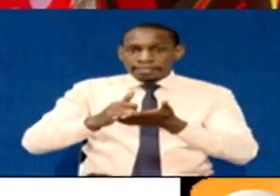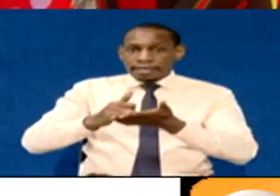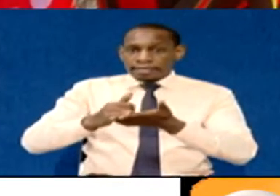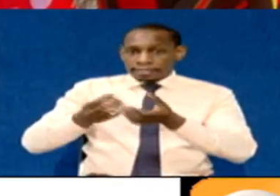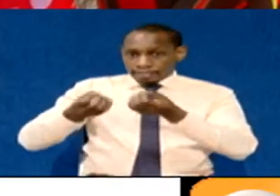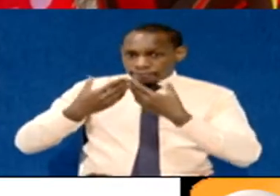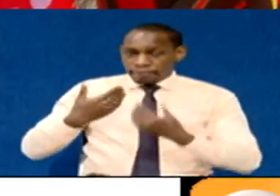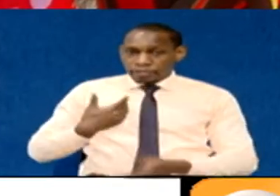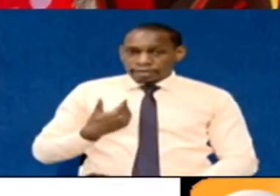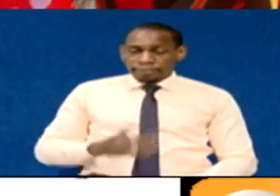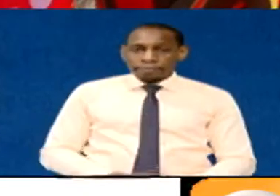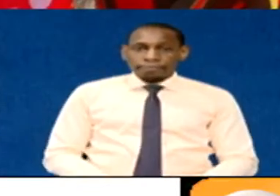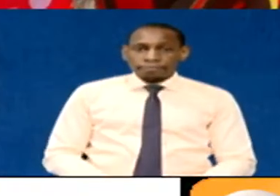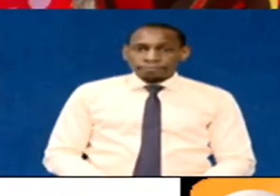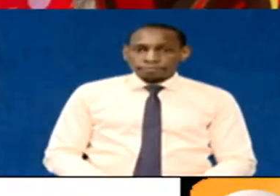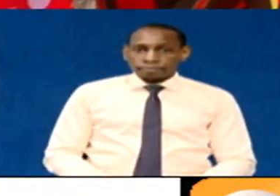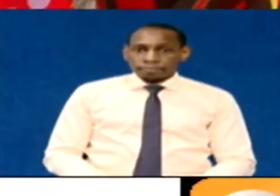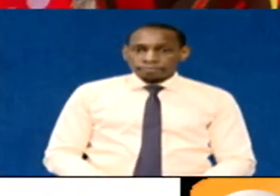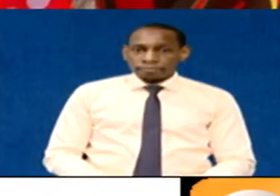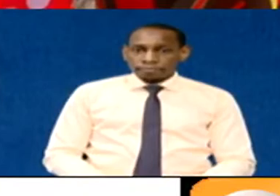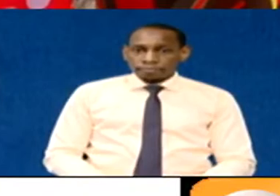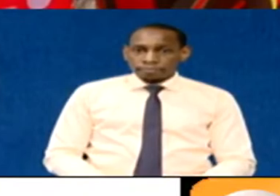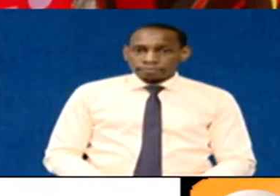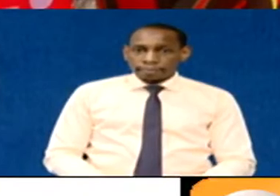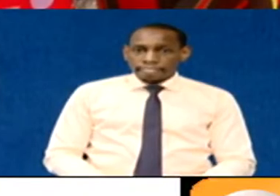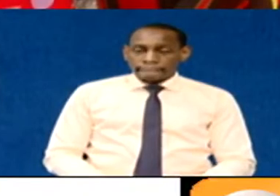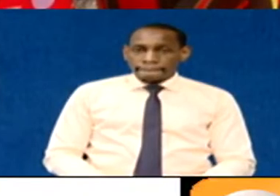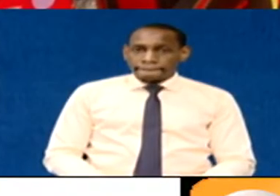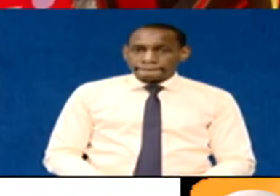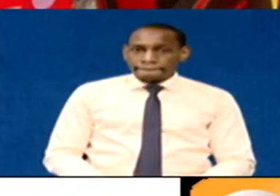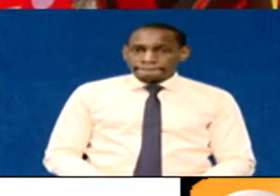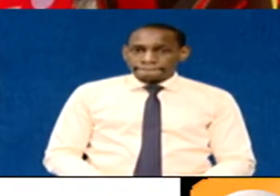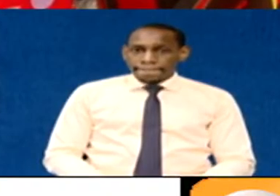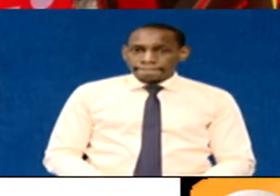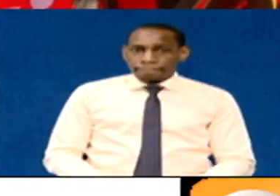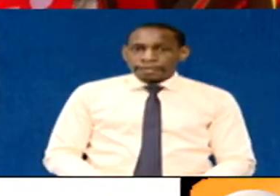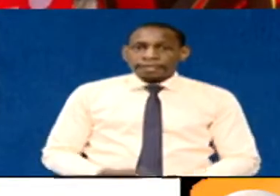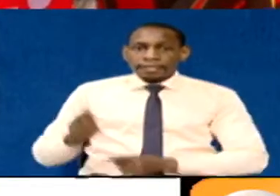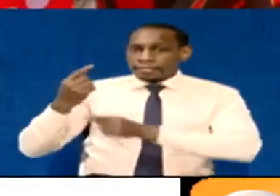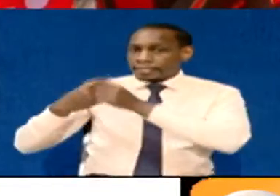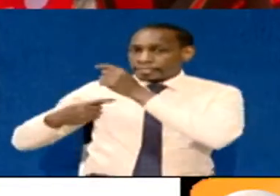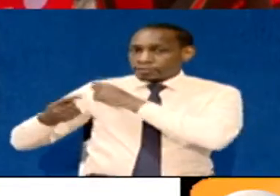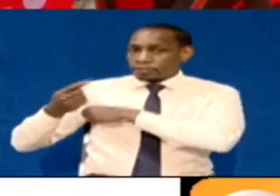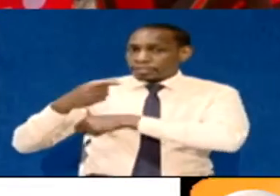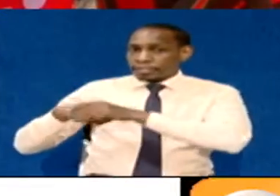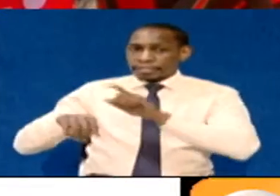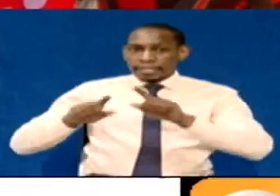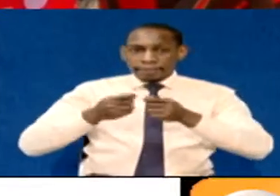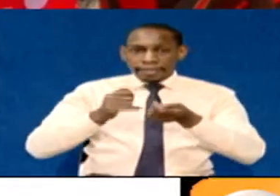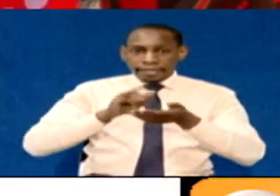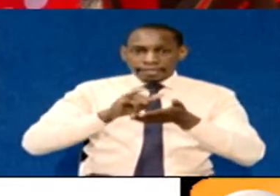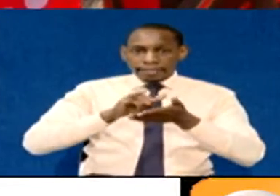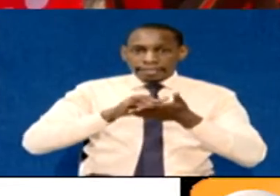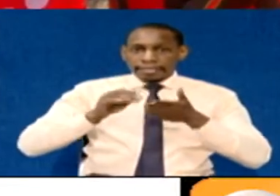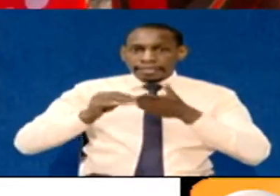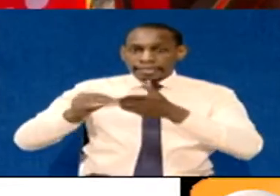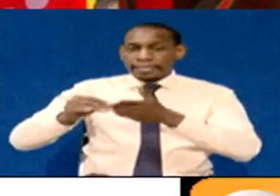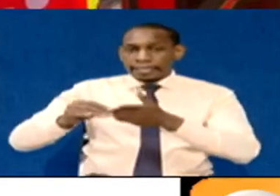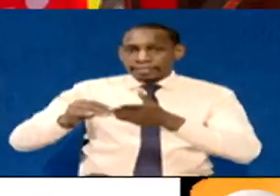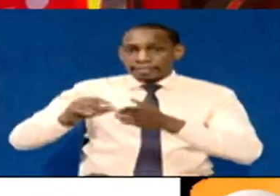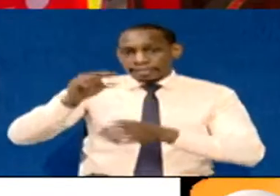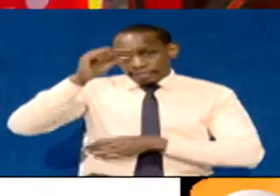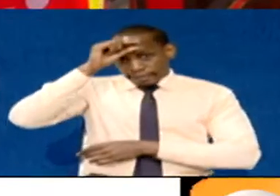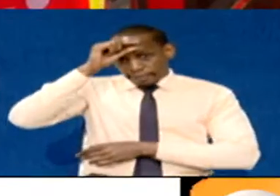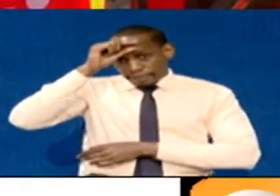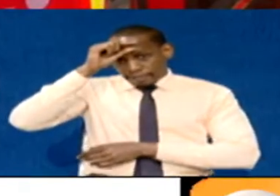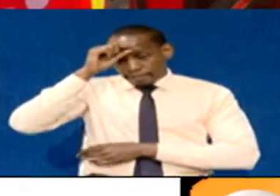information? There's something that is dying about the customs that guide governance, and I think that's